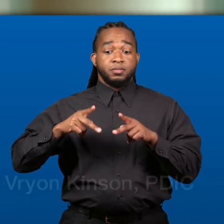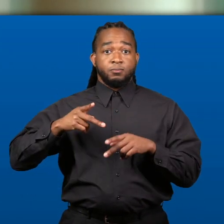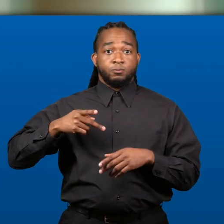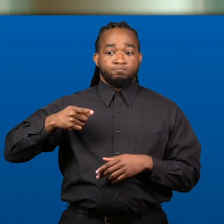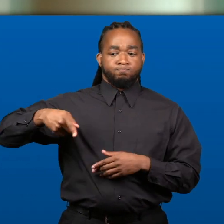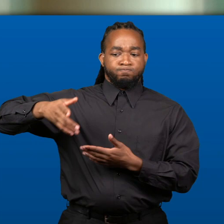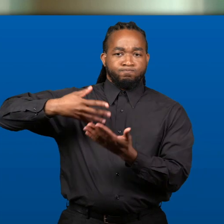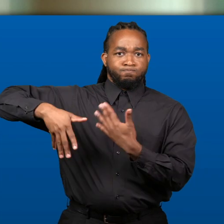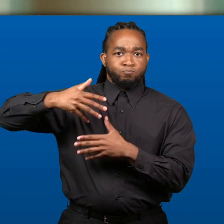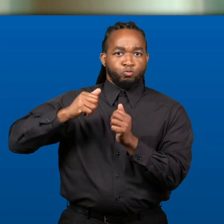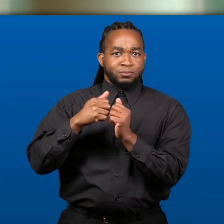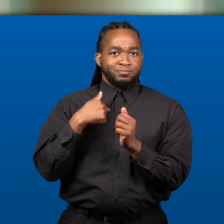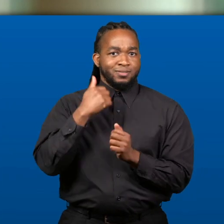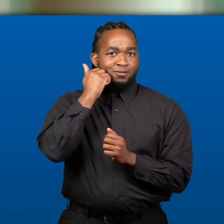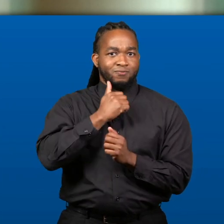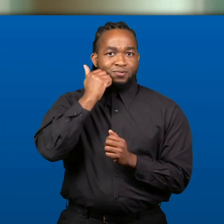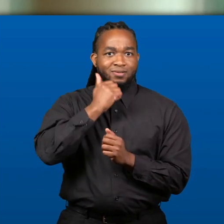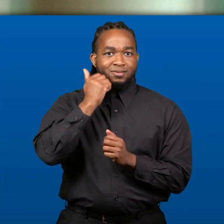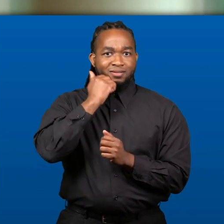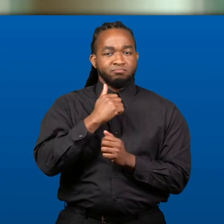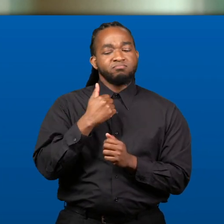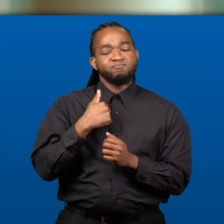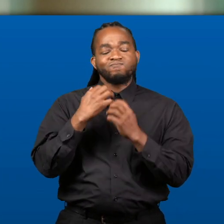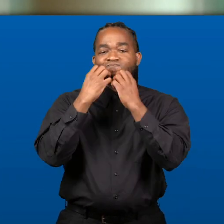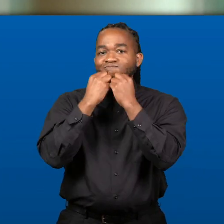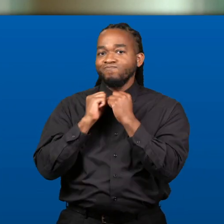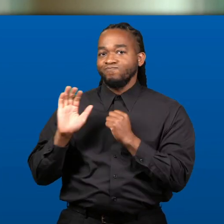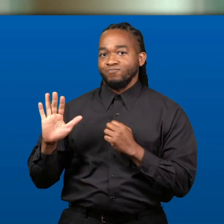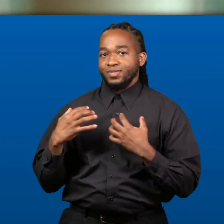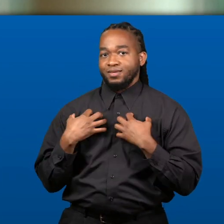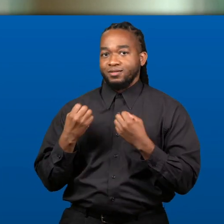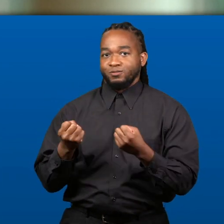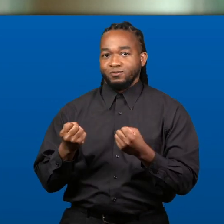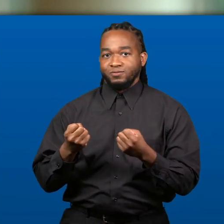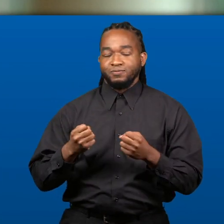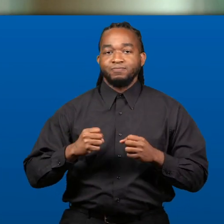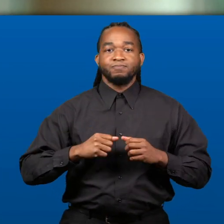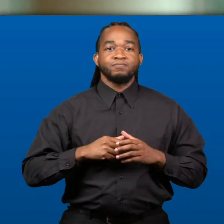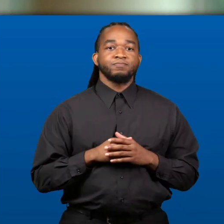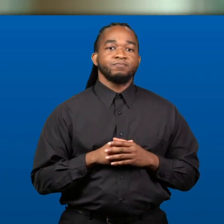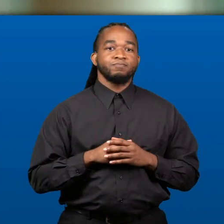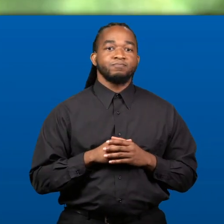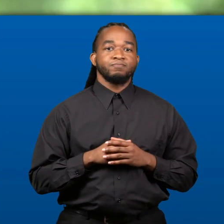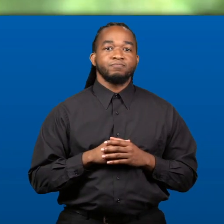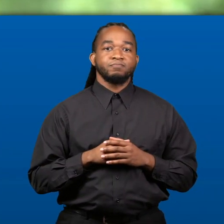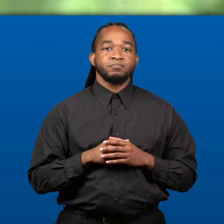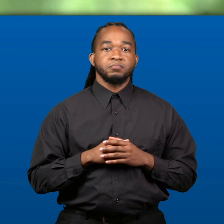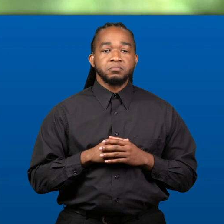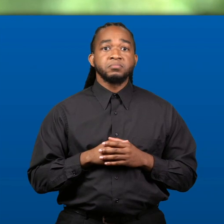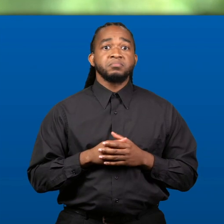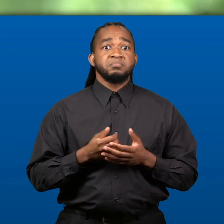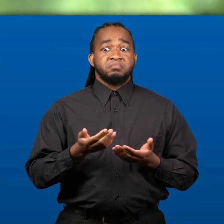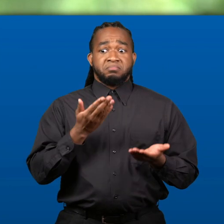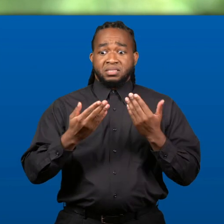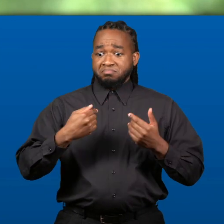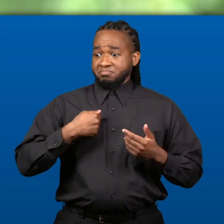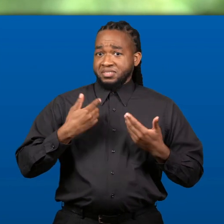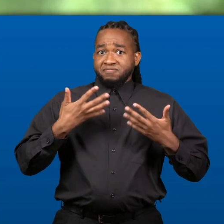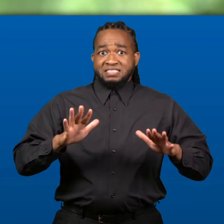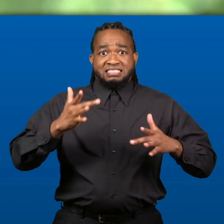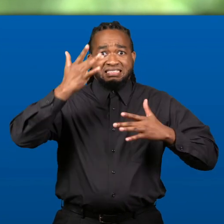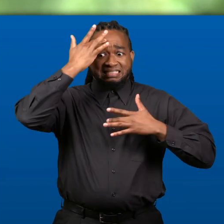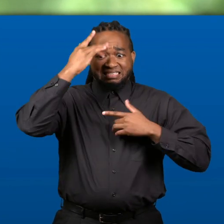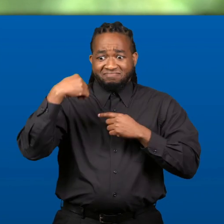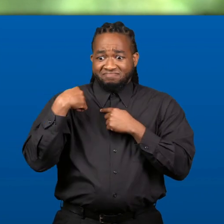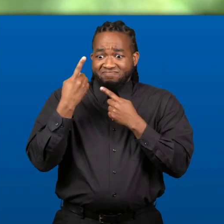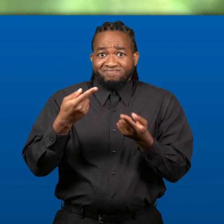I wear a mask because I care about the health and well-being of those around me. I wear a mask because I